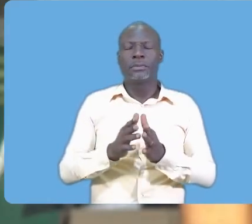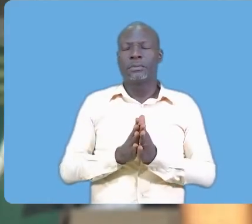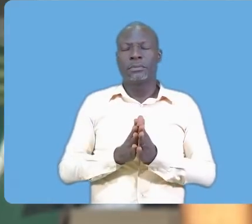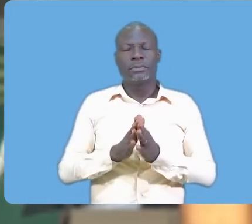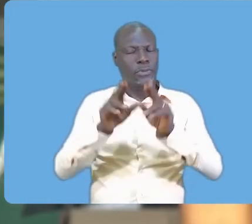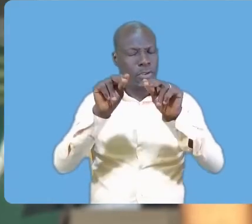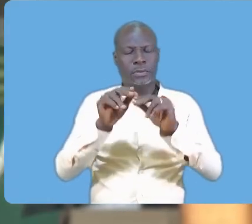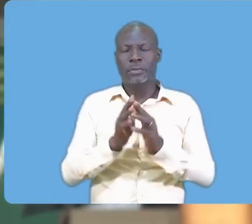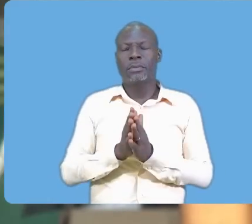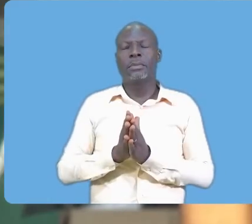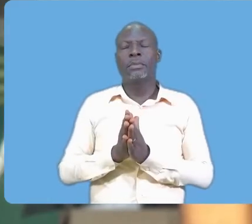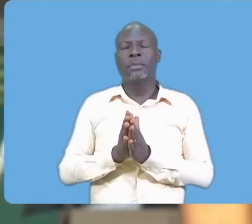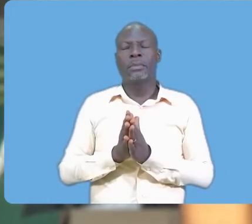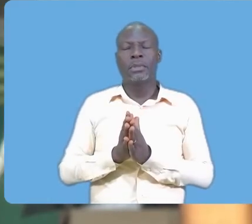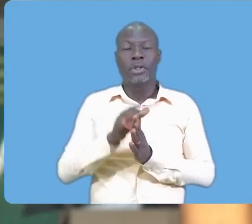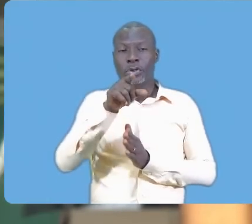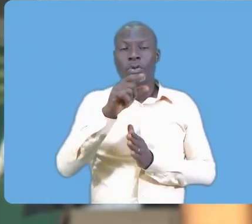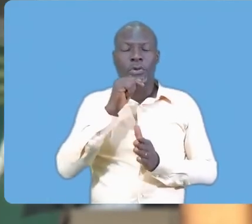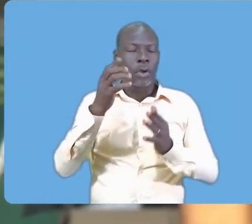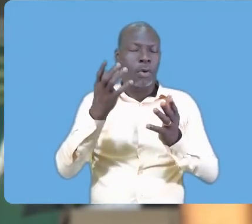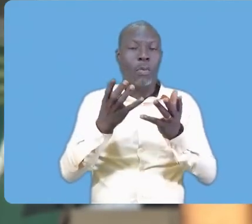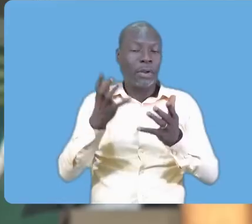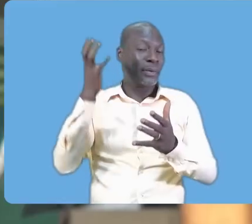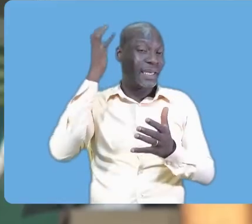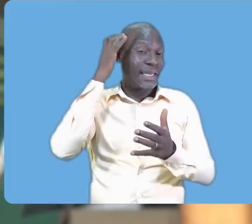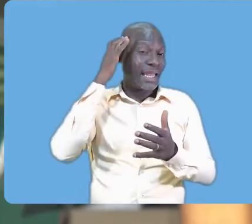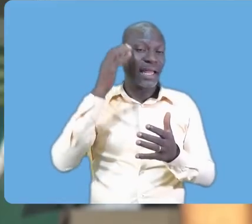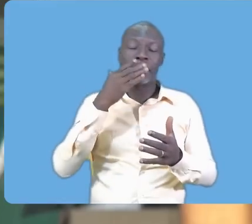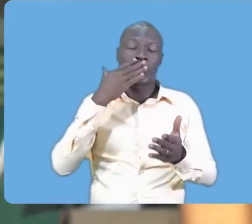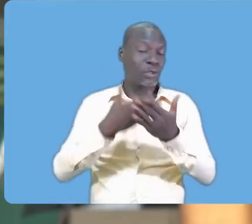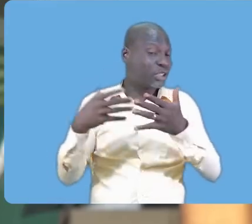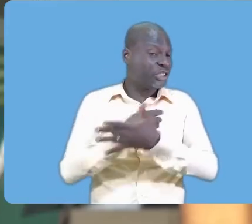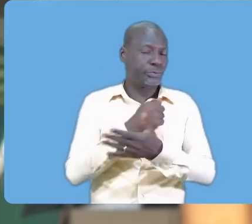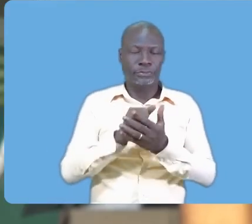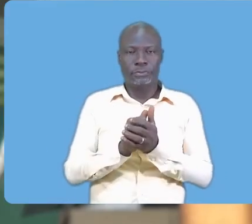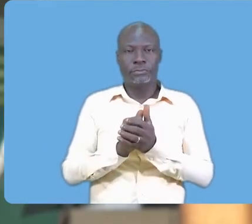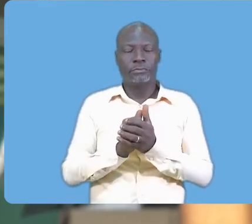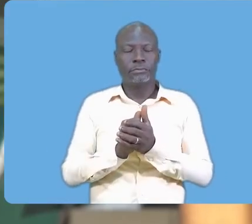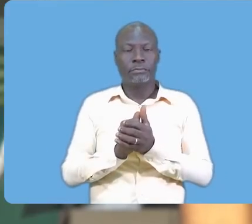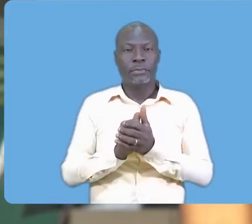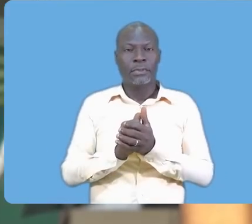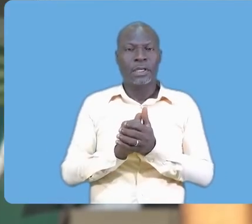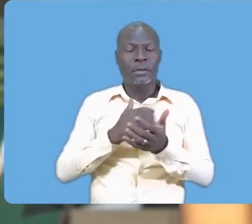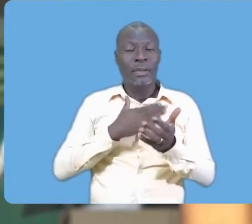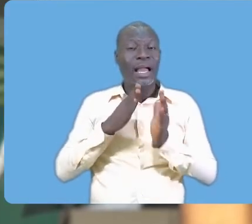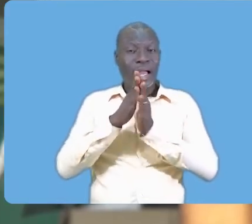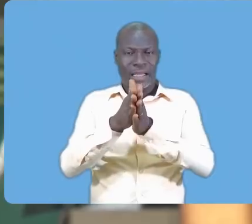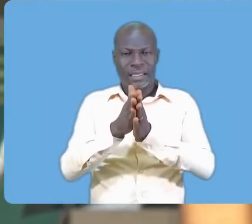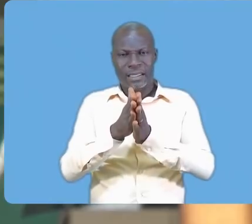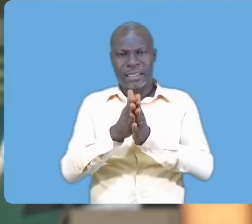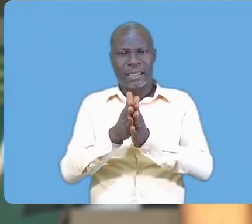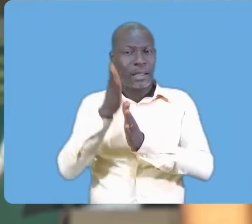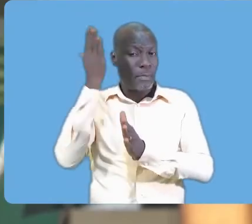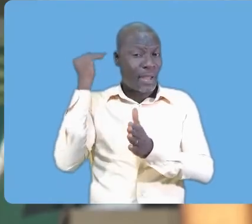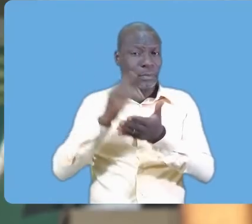wo mpɛ se obete ase na wo mpɛ se wo de bɛye adwuma ensoso oda papa. Me Mr. BM said last week, no, and